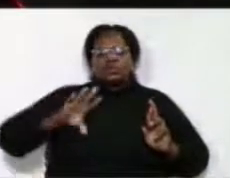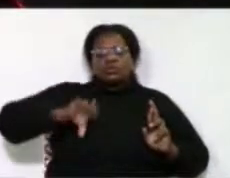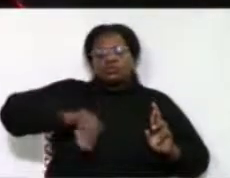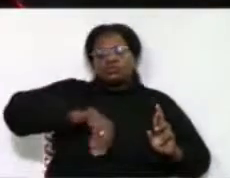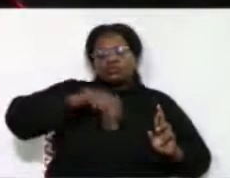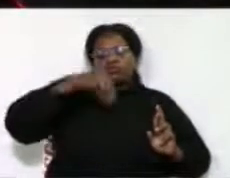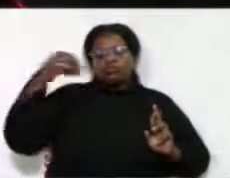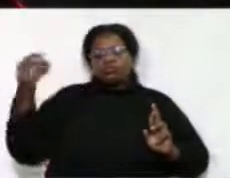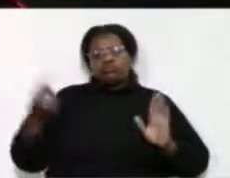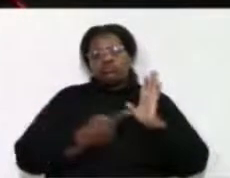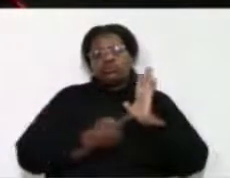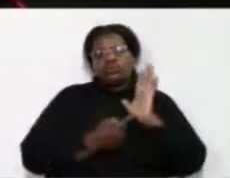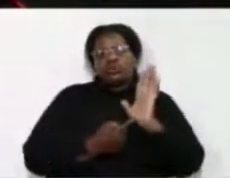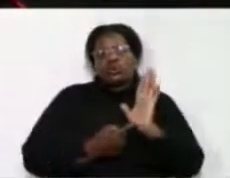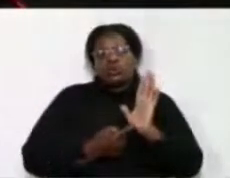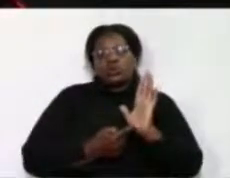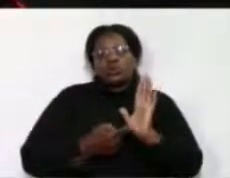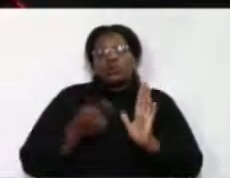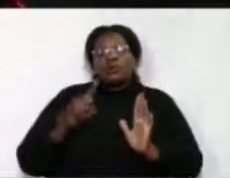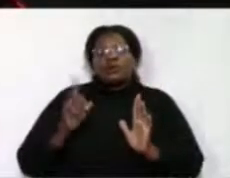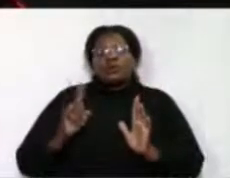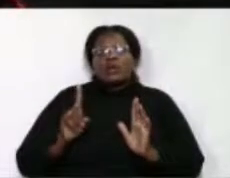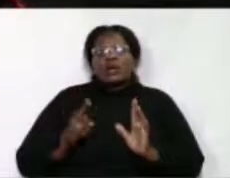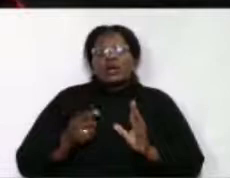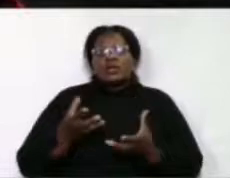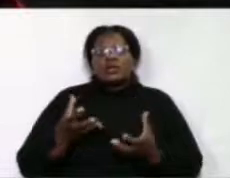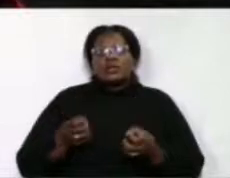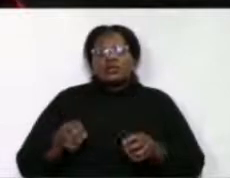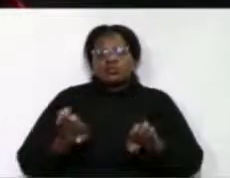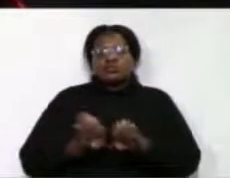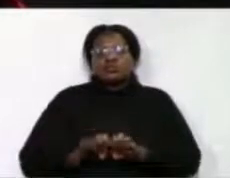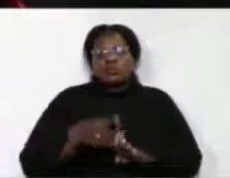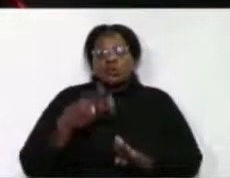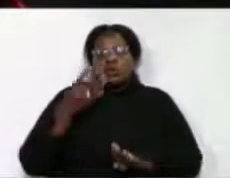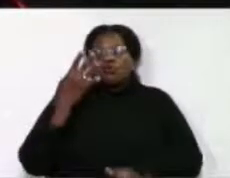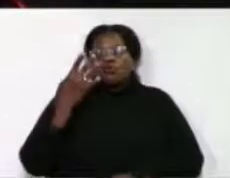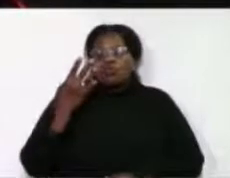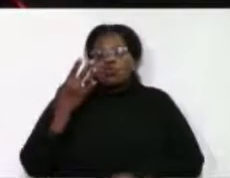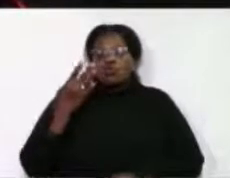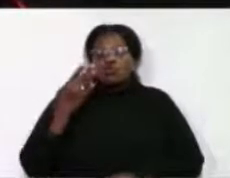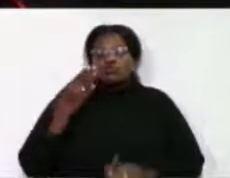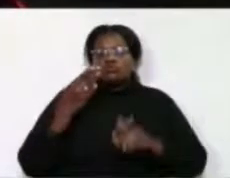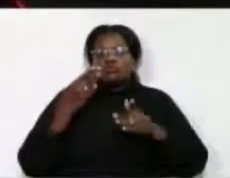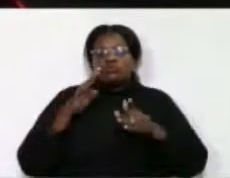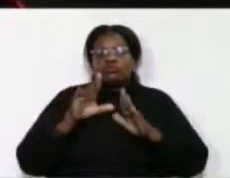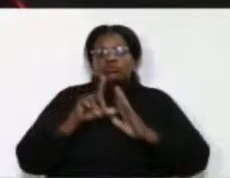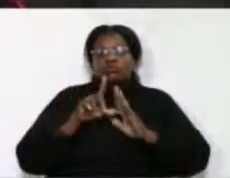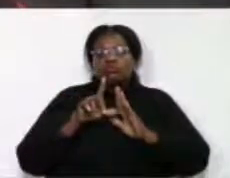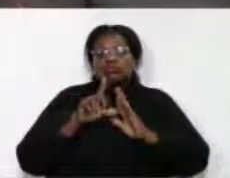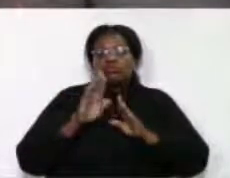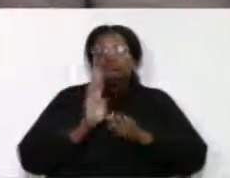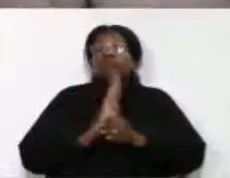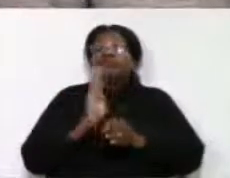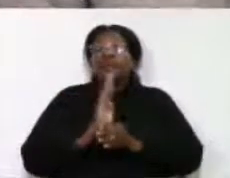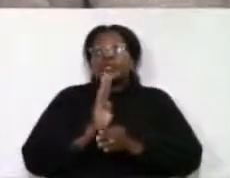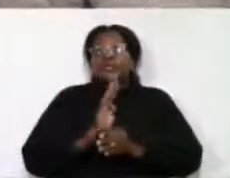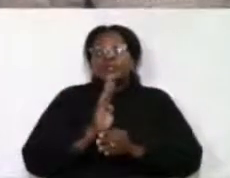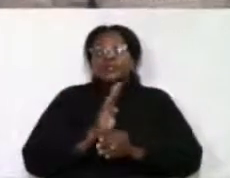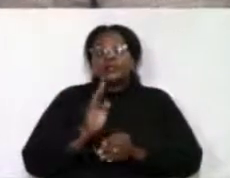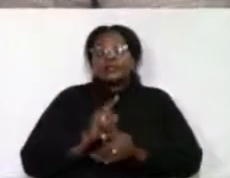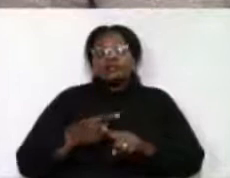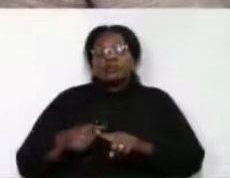now. What I wanted to do was demonstrate four types of business that use